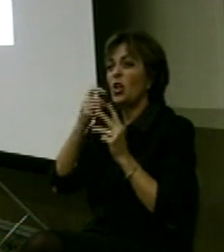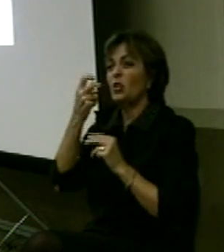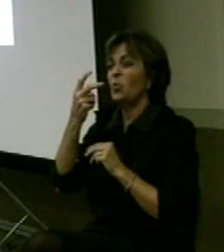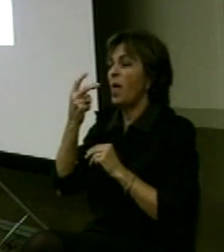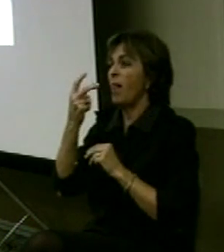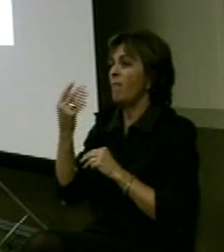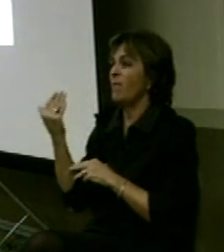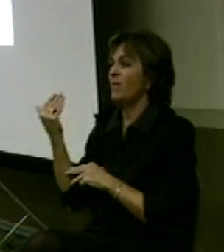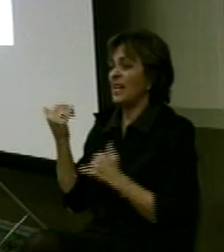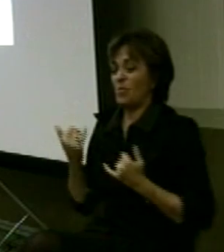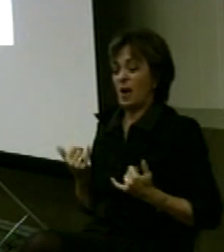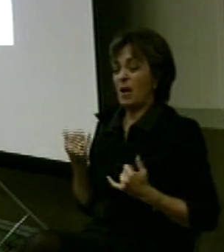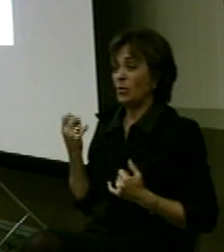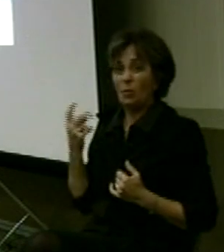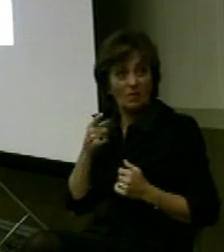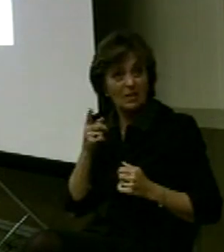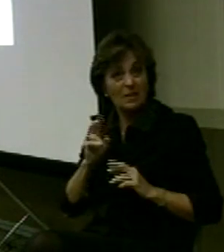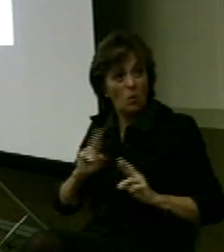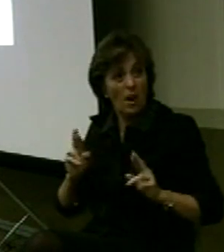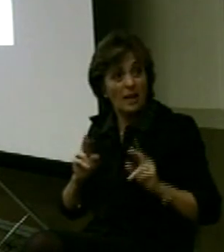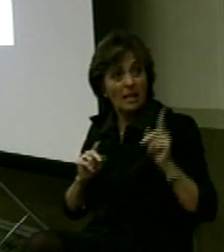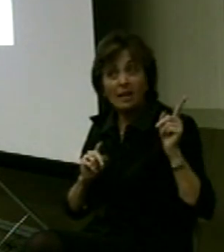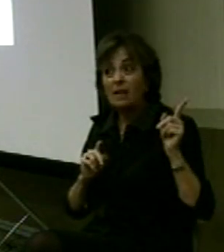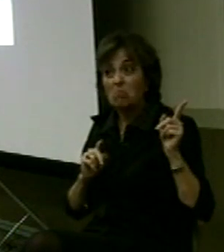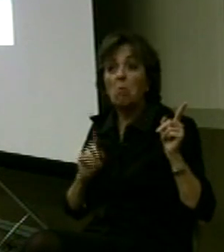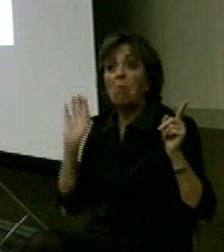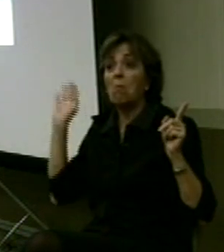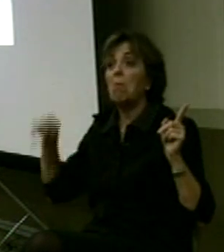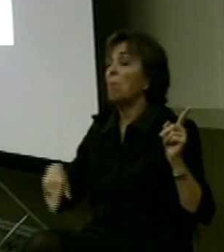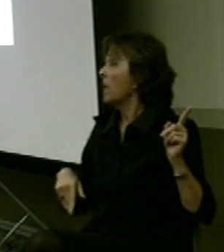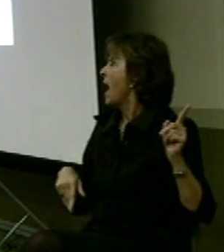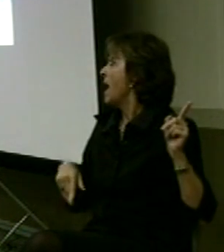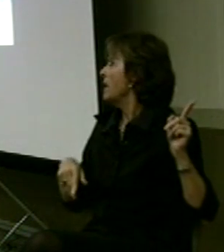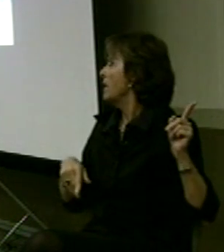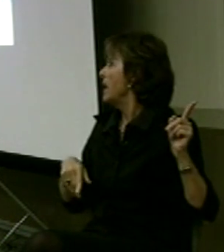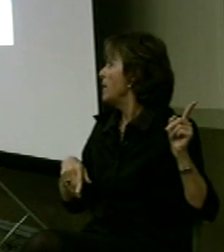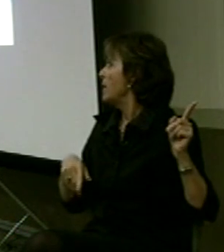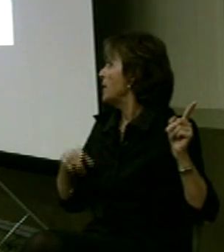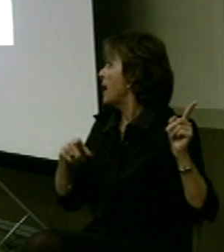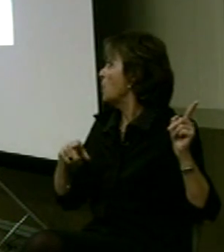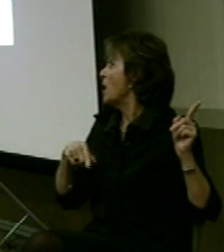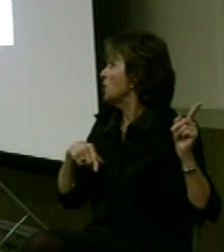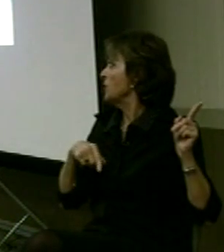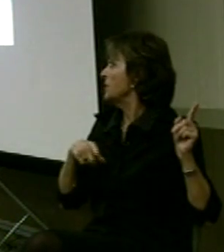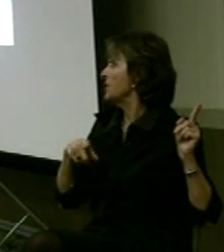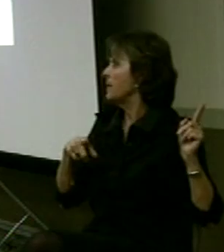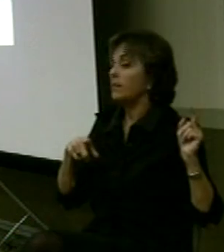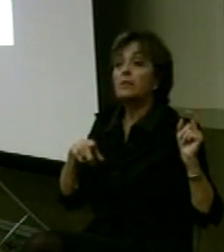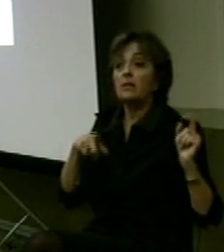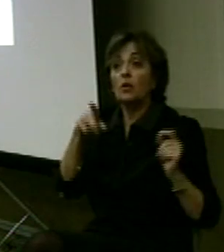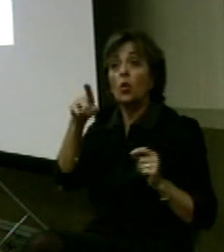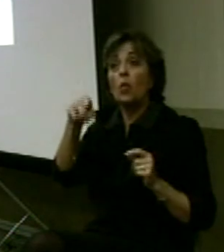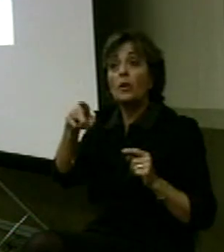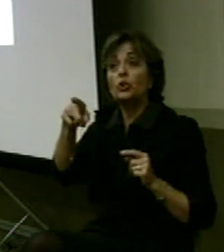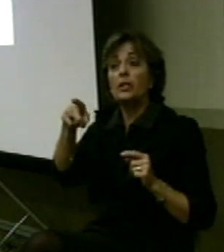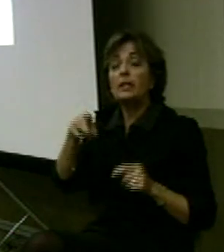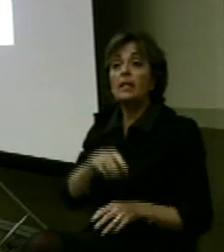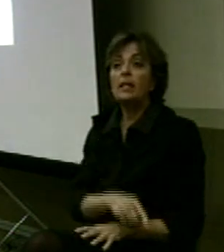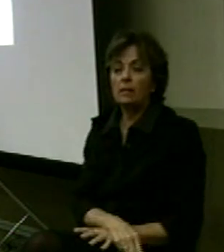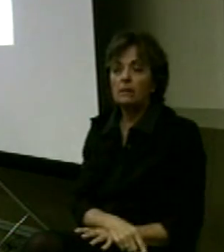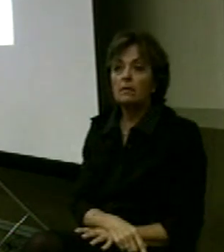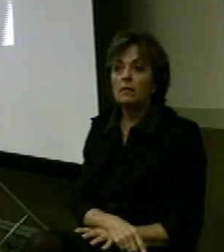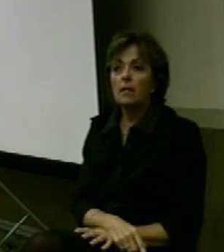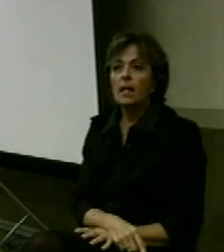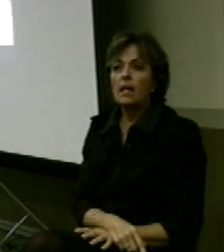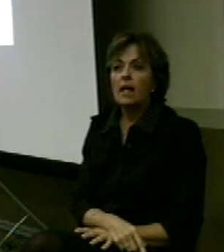12:15, but it's 12. Oh. Is it ready? Is it out there? All right, so we can start. All right. Got a question. A question